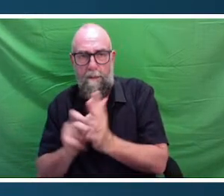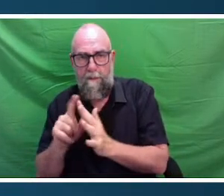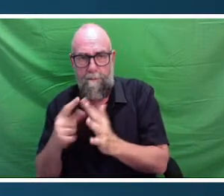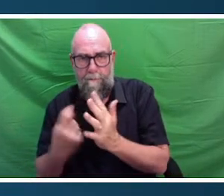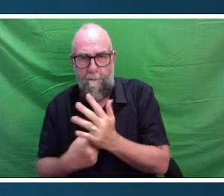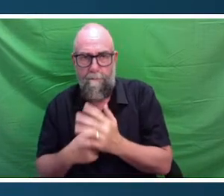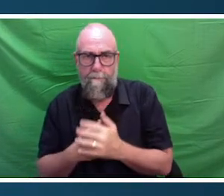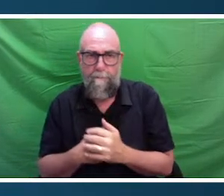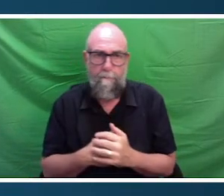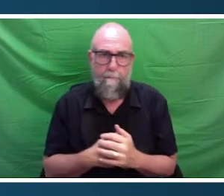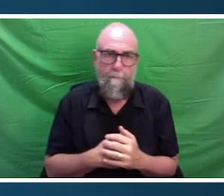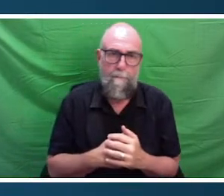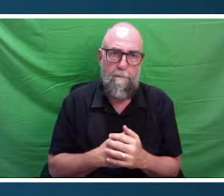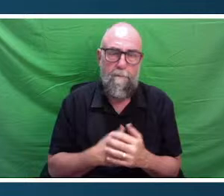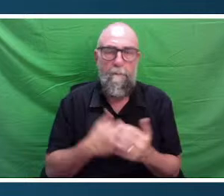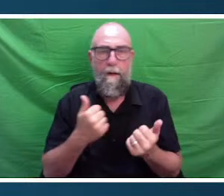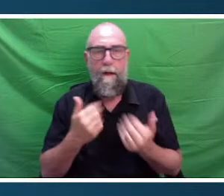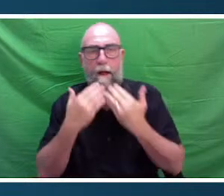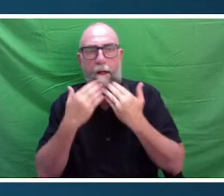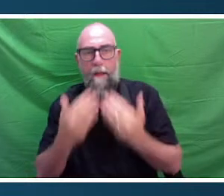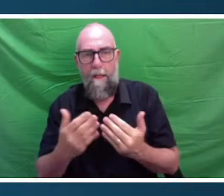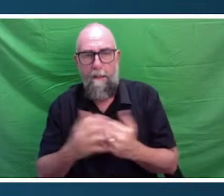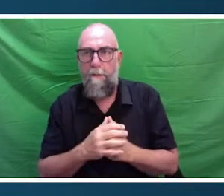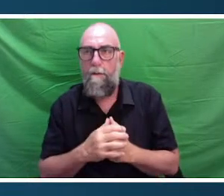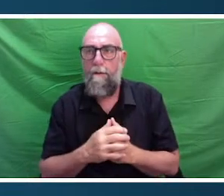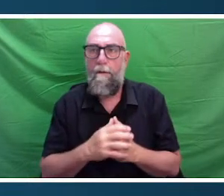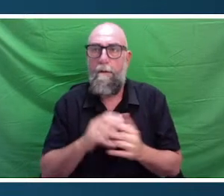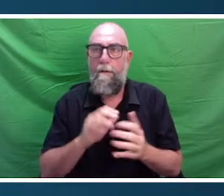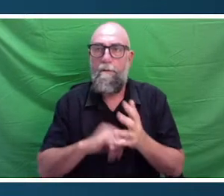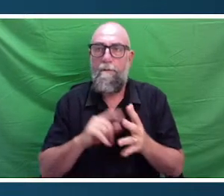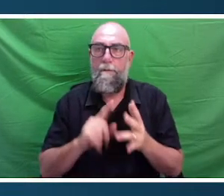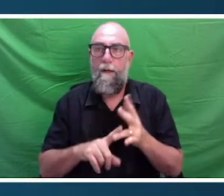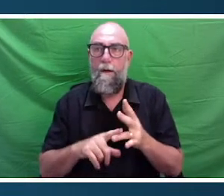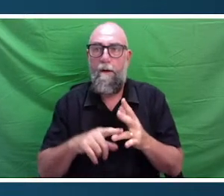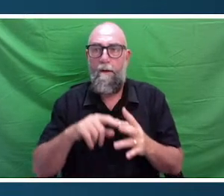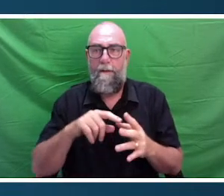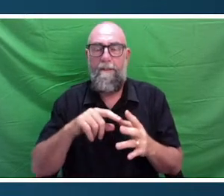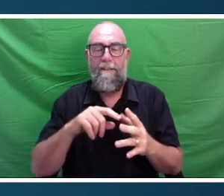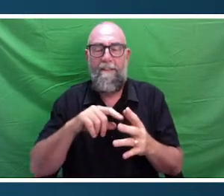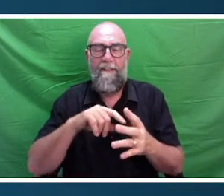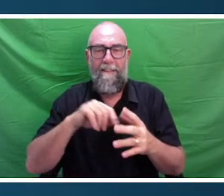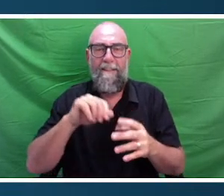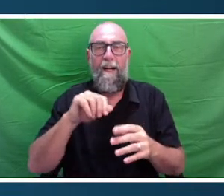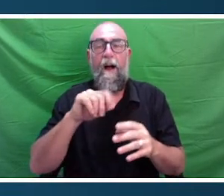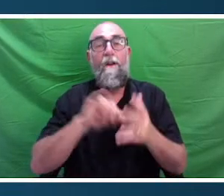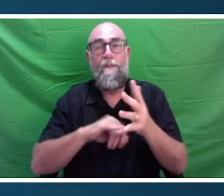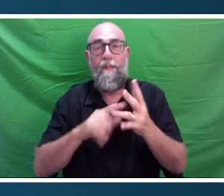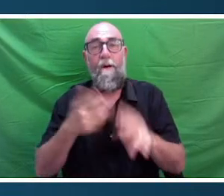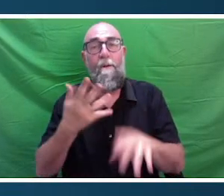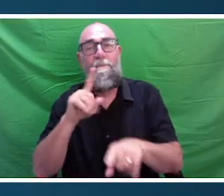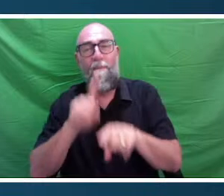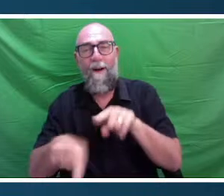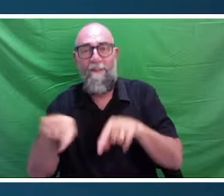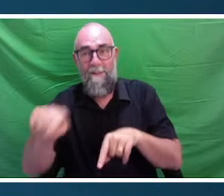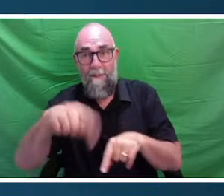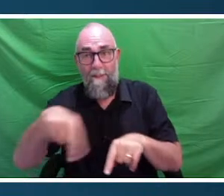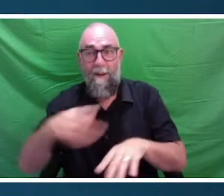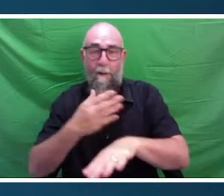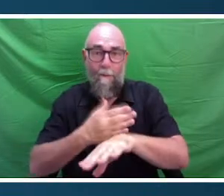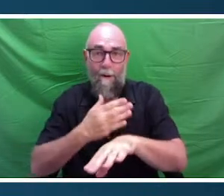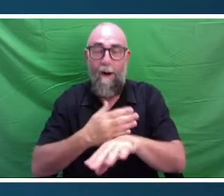So big thank you to them as well. But this covered more than 450 in-depth qualitative interviews. Each of them were much longer than our 1 to 2 hour